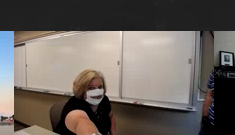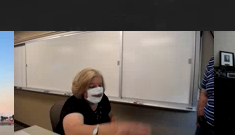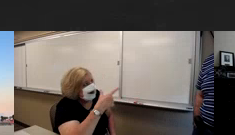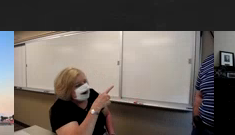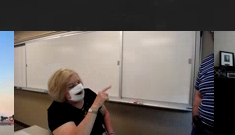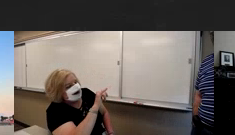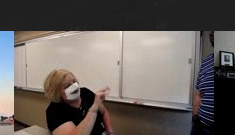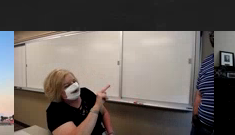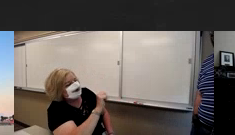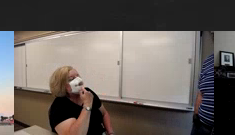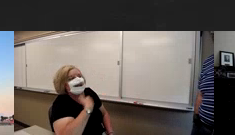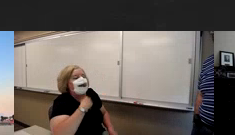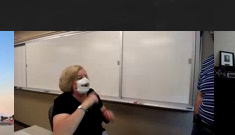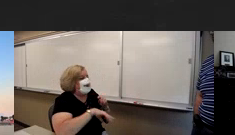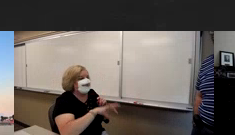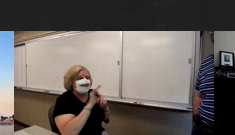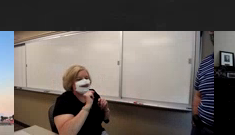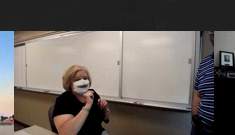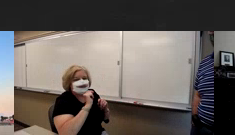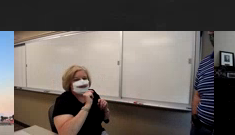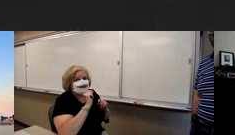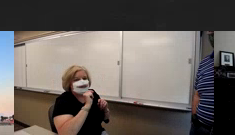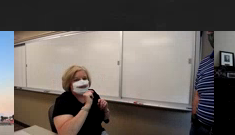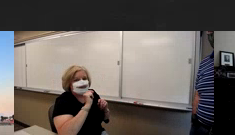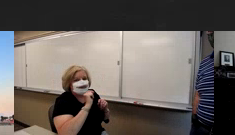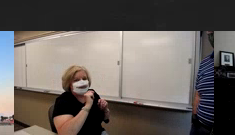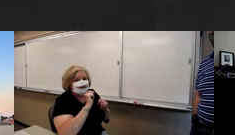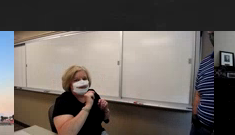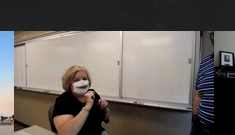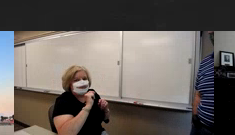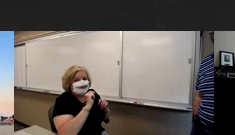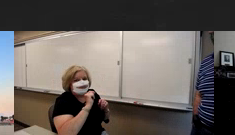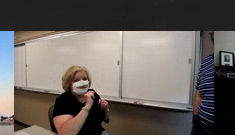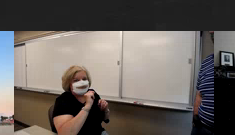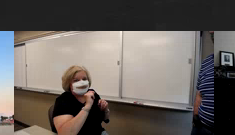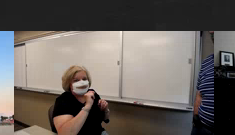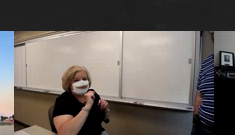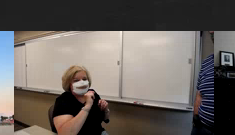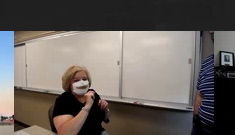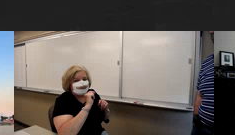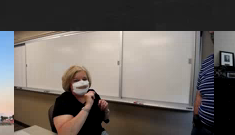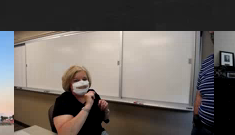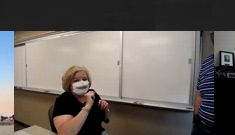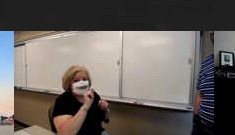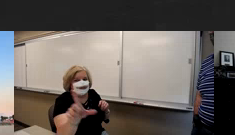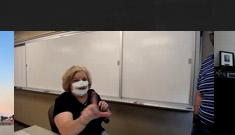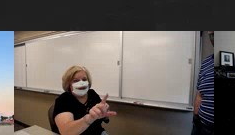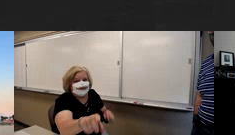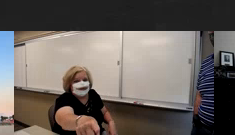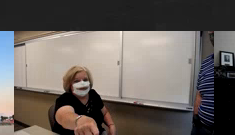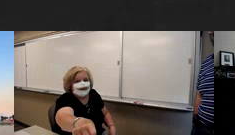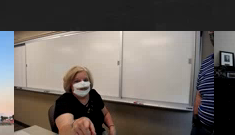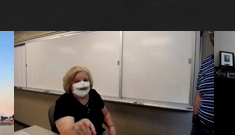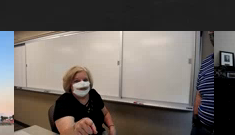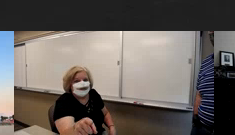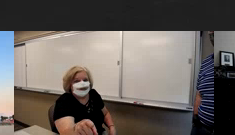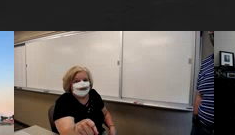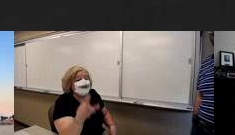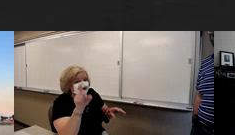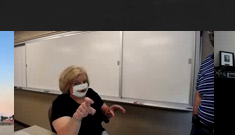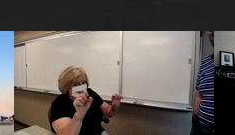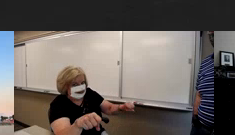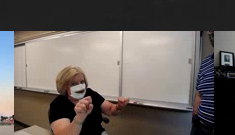Gina, you can't see it either. I'm wondering if you're through a different option. Okay. On the left side. Okay. Cause you should